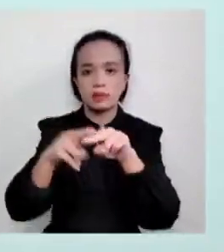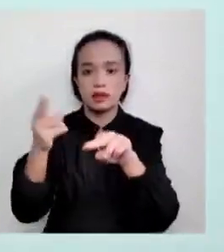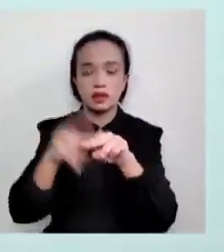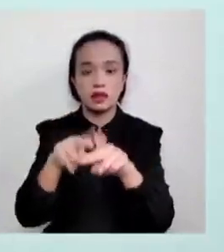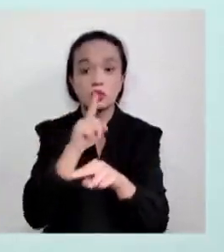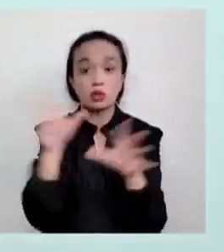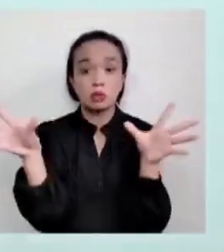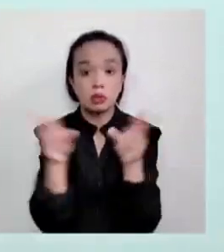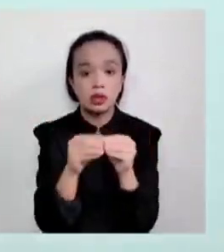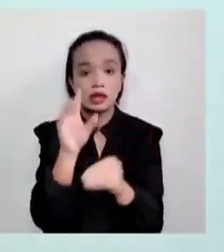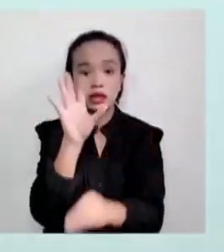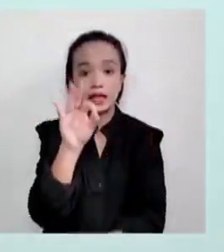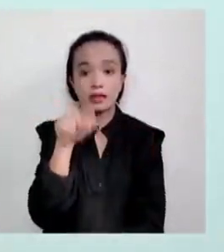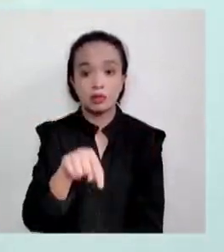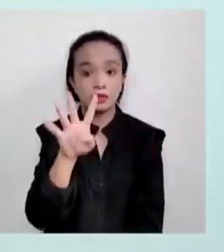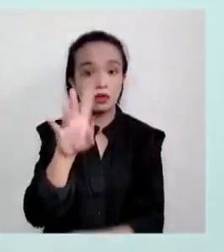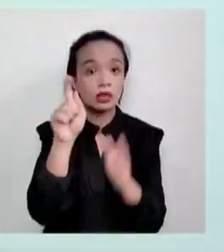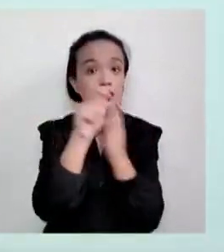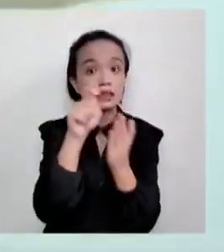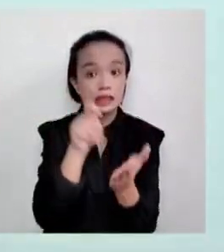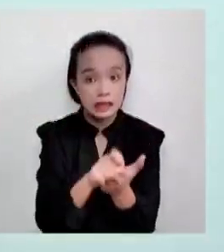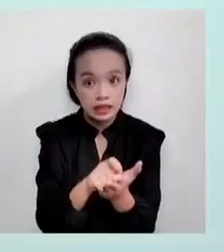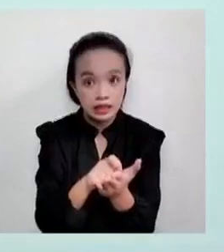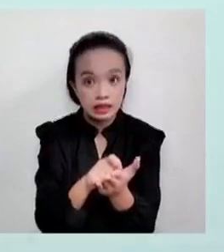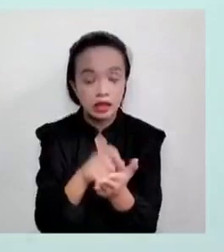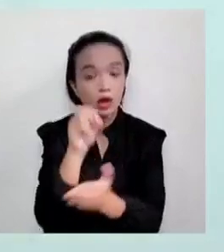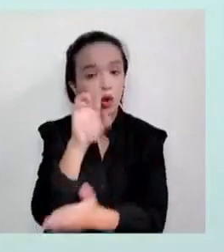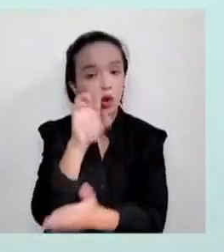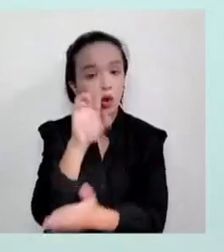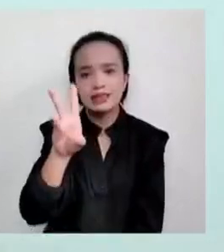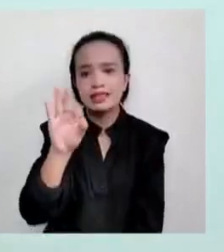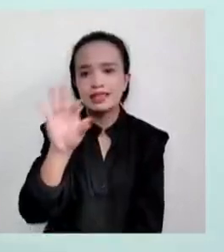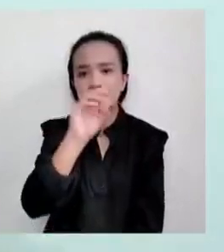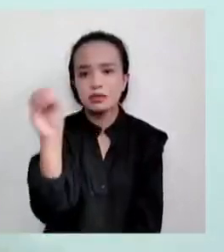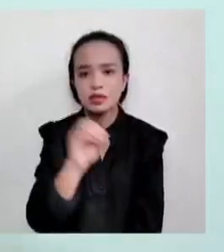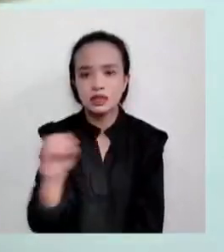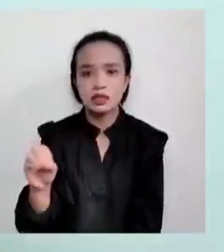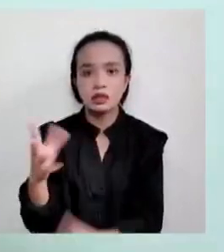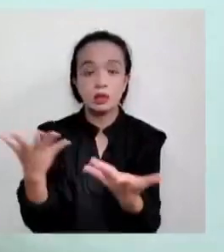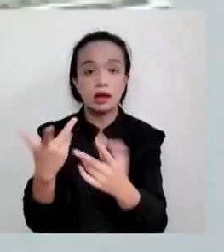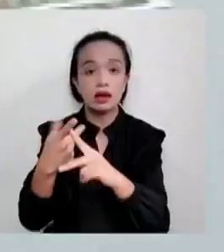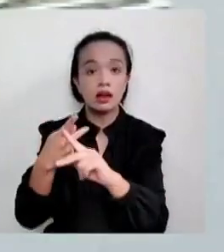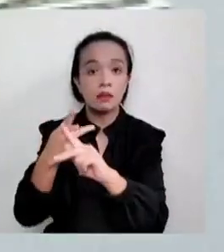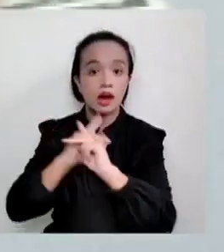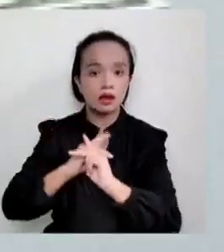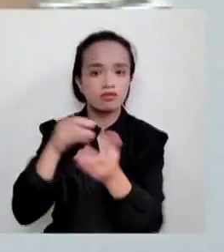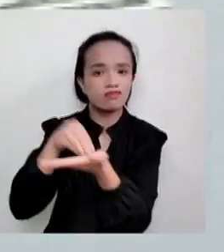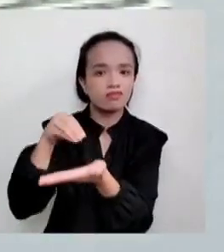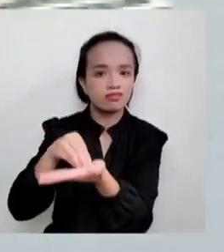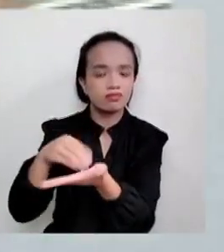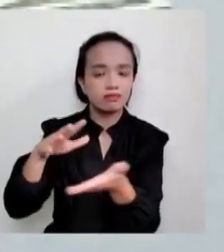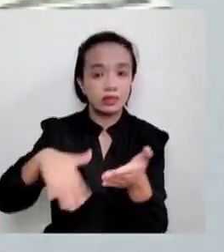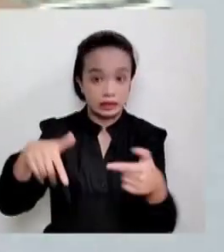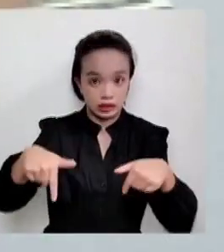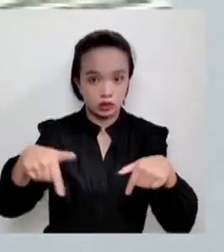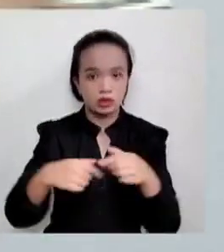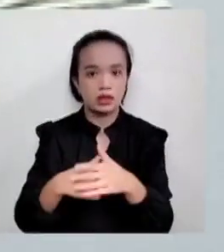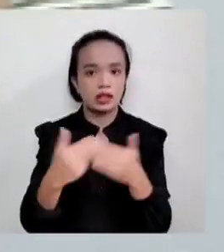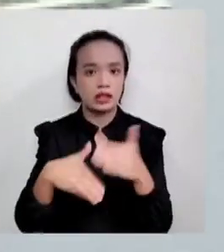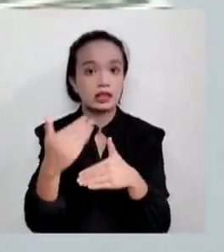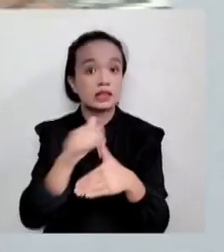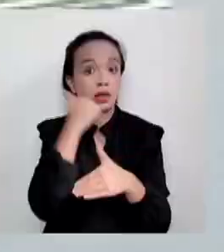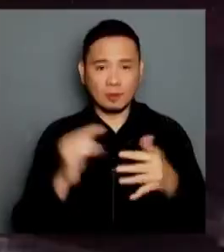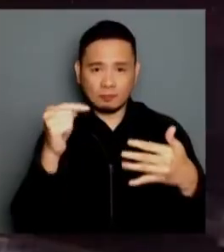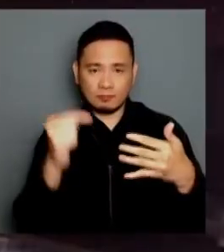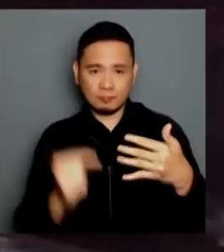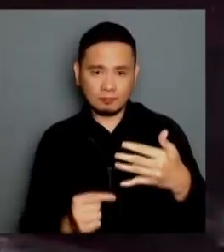over 9.4 trillion pesos, or over 69%, was borrowed from local lenders, while the remainder was sourced from foreign